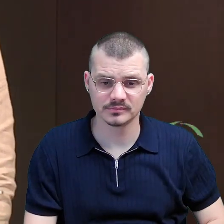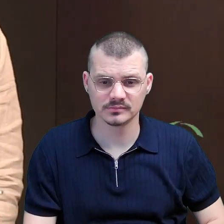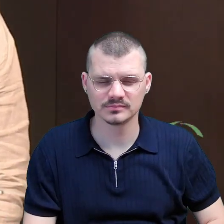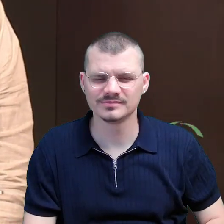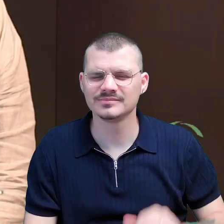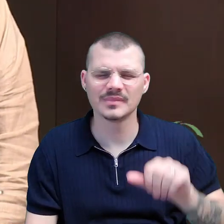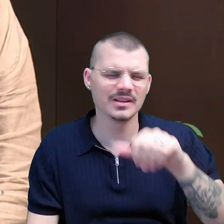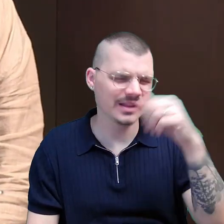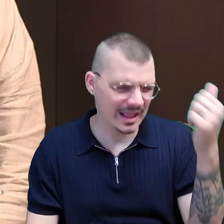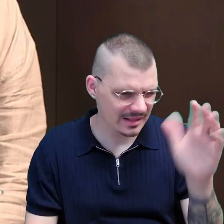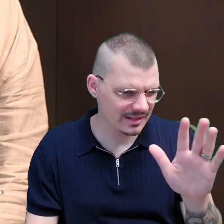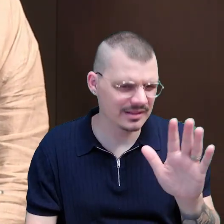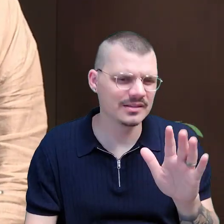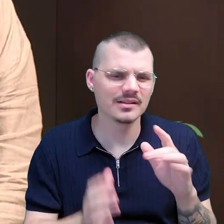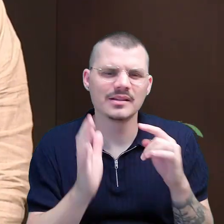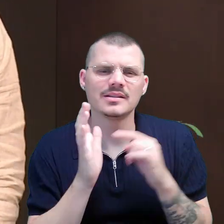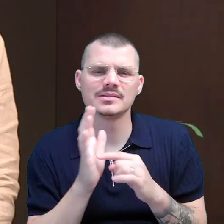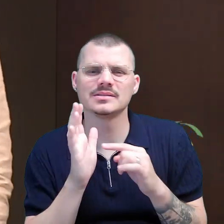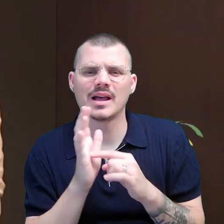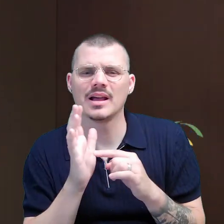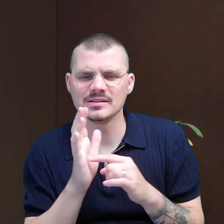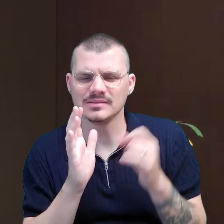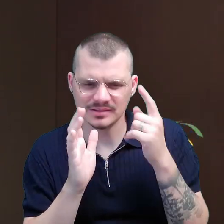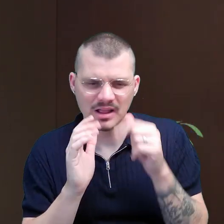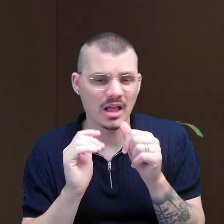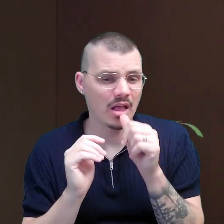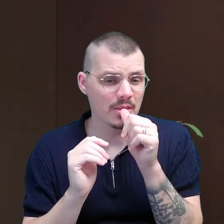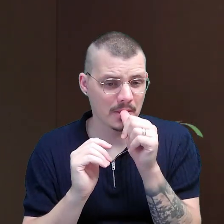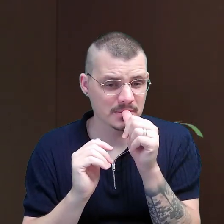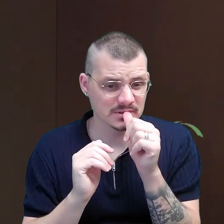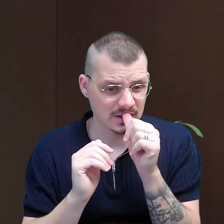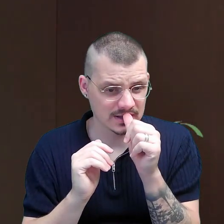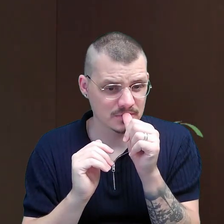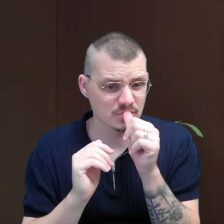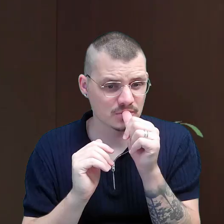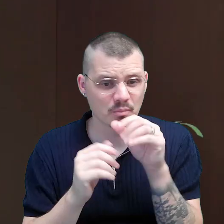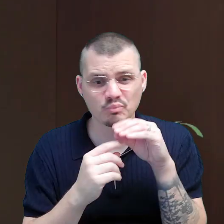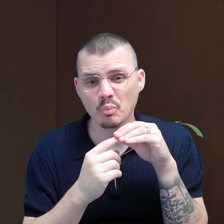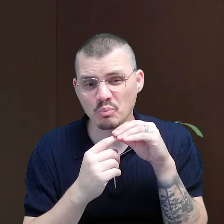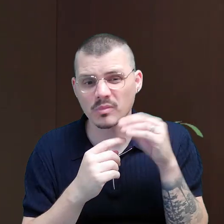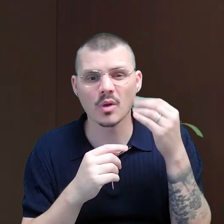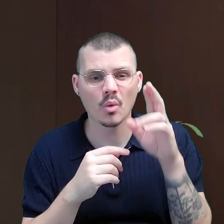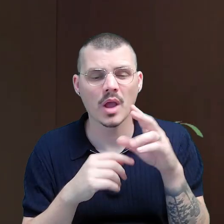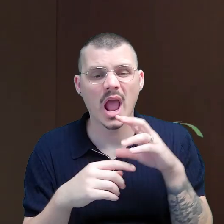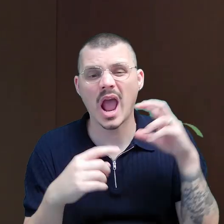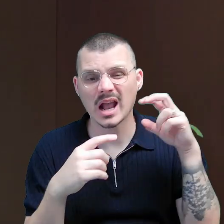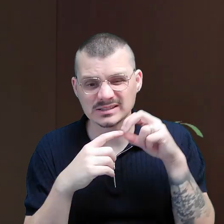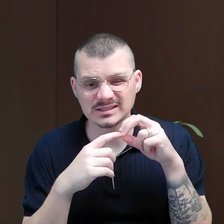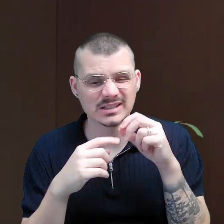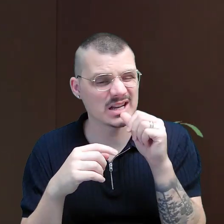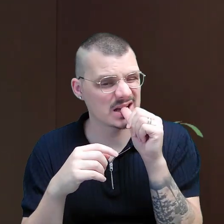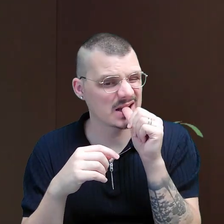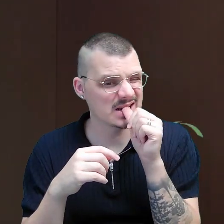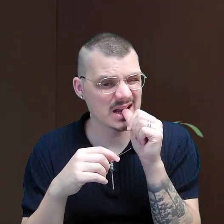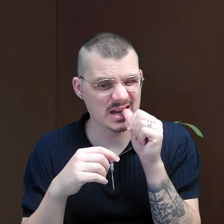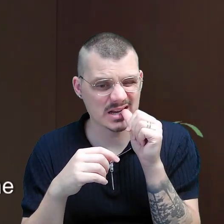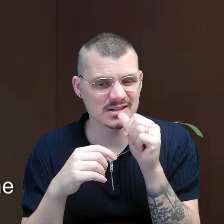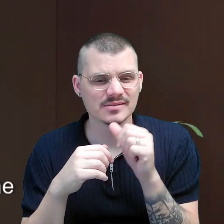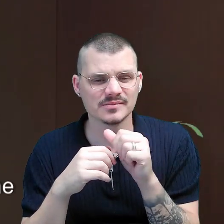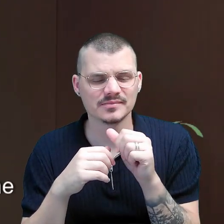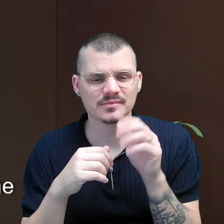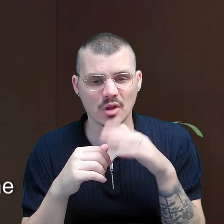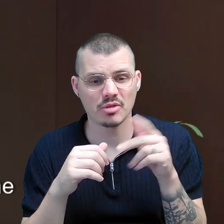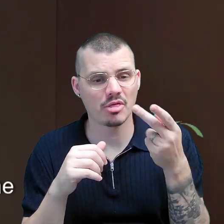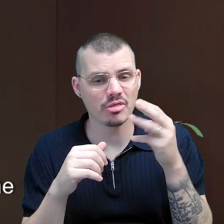Again, it's another one of those signs, thumb sucking or biting on the fingers, on